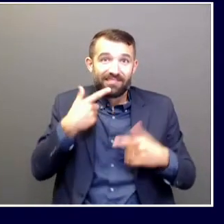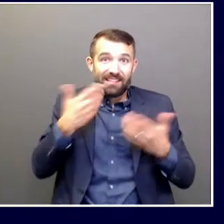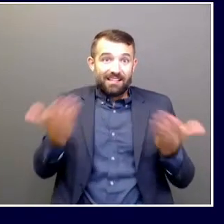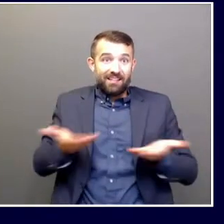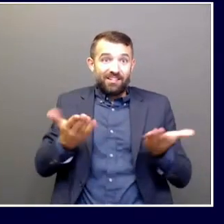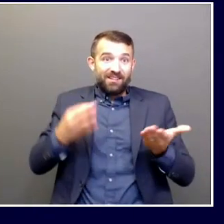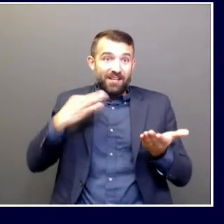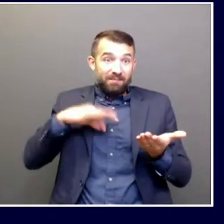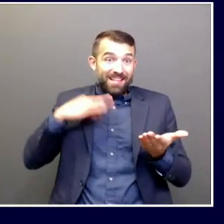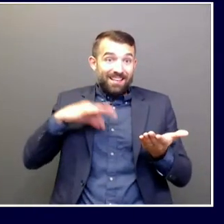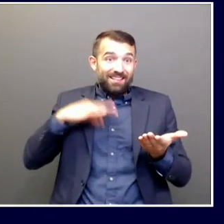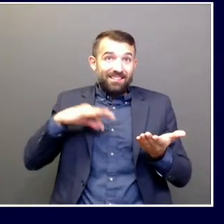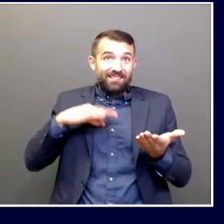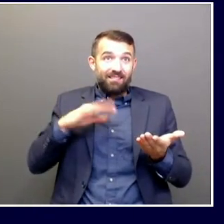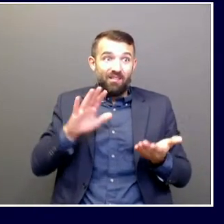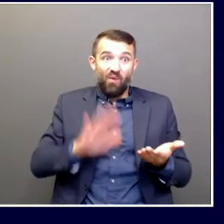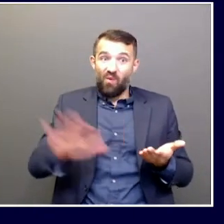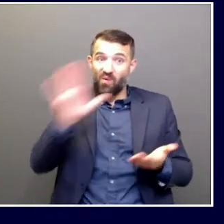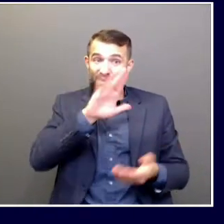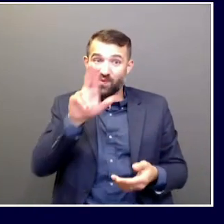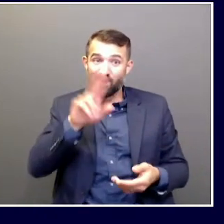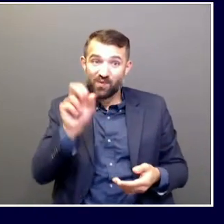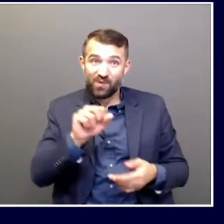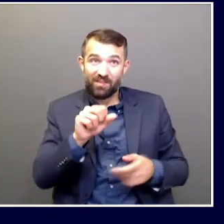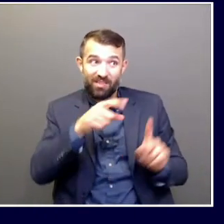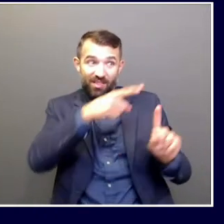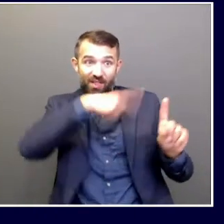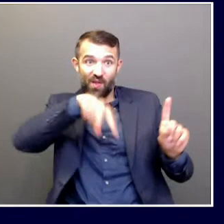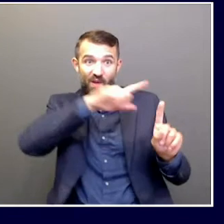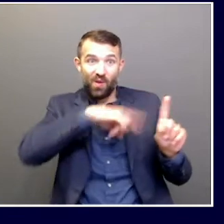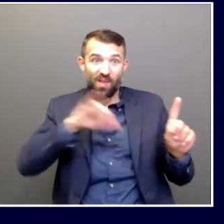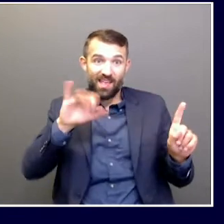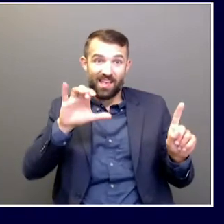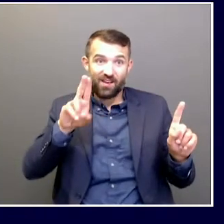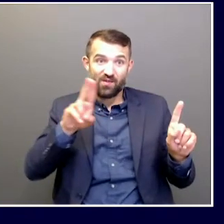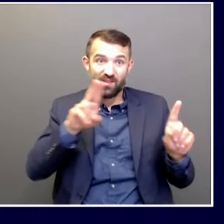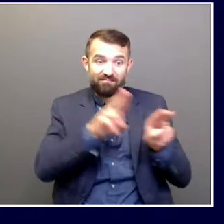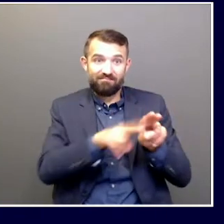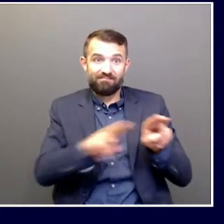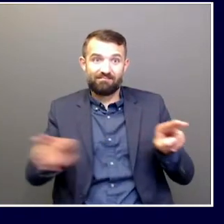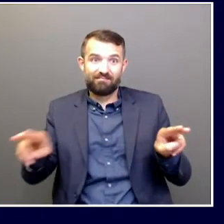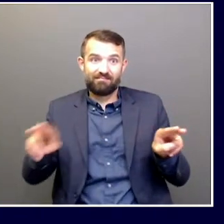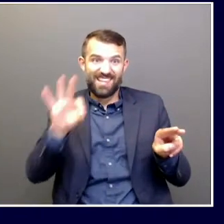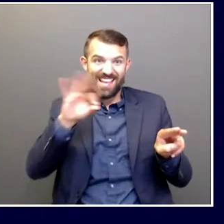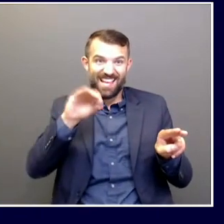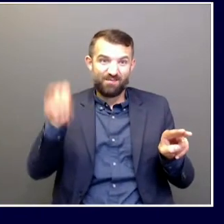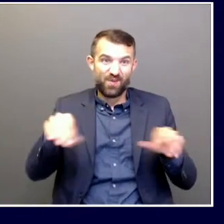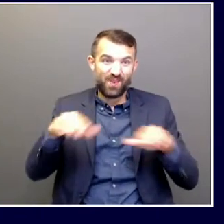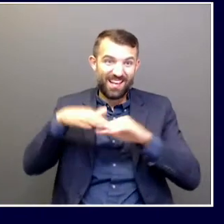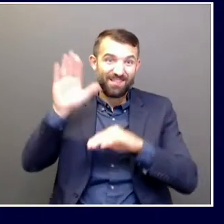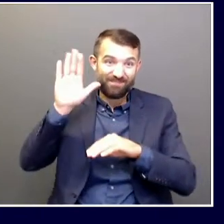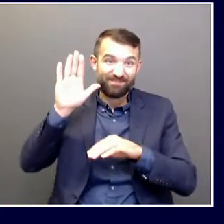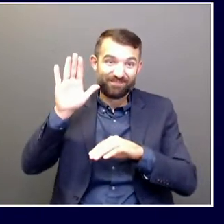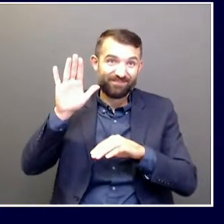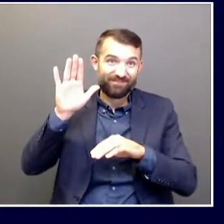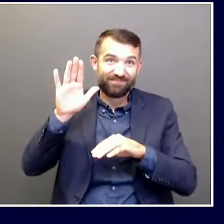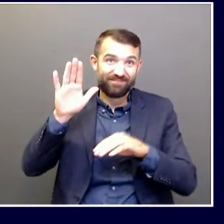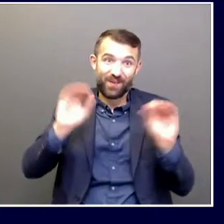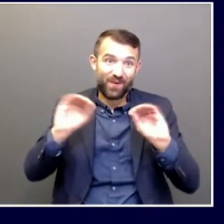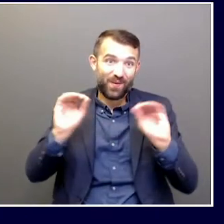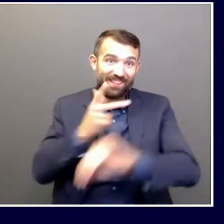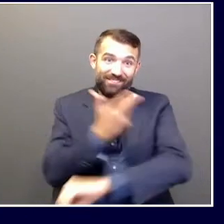the country, is that those who are in the intensive care unit, 90+% are not vaccinated.